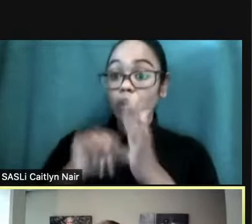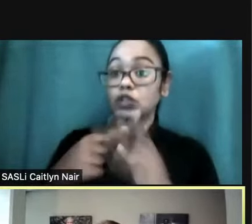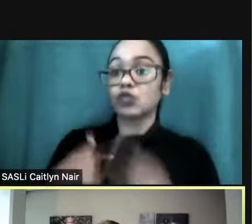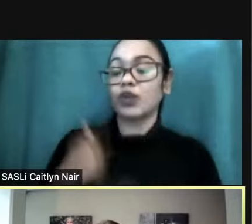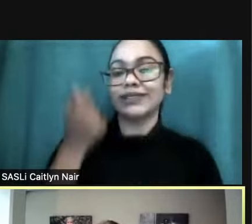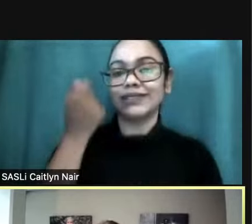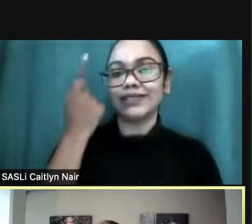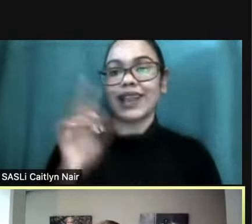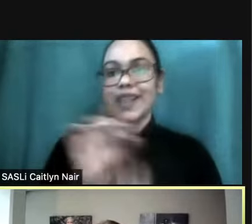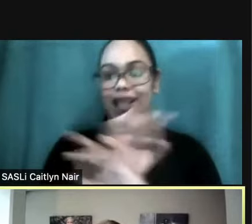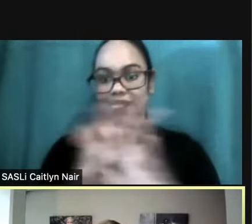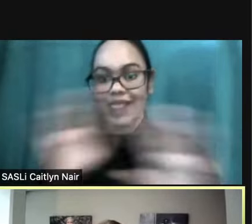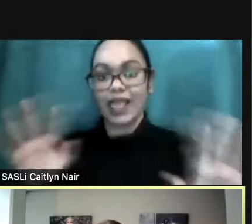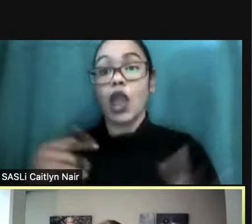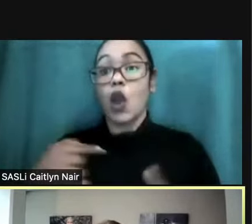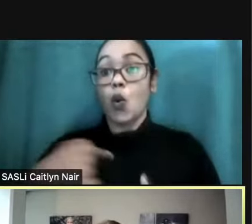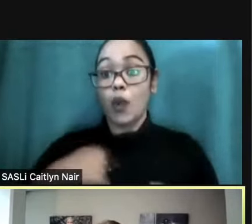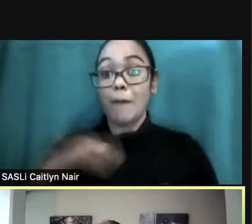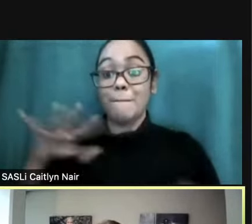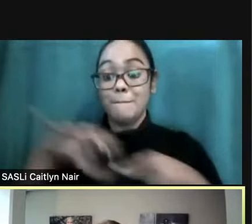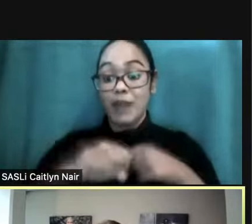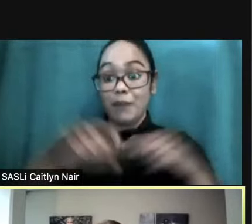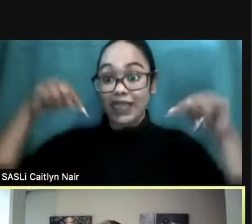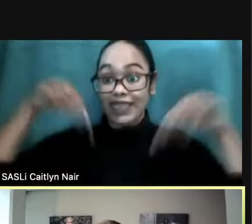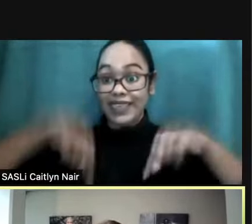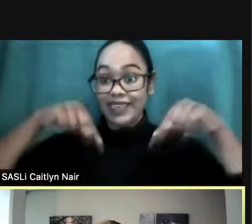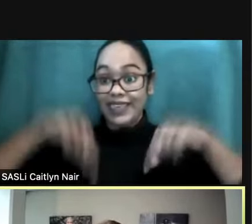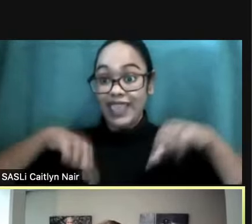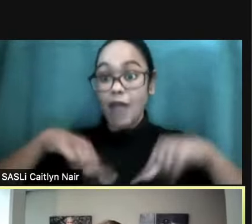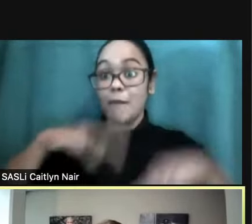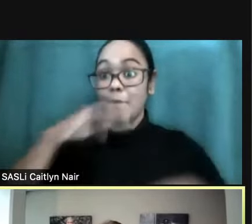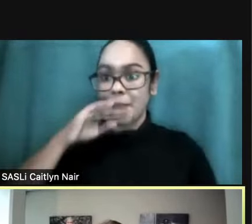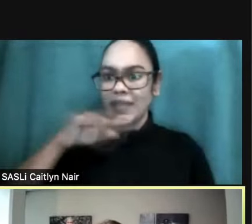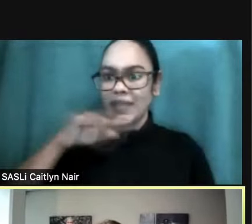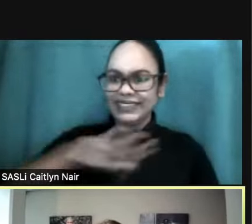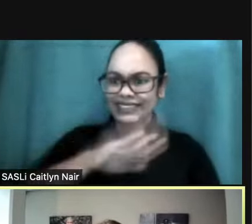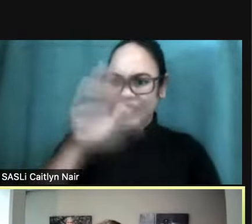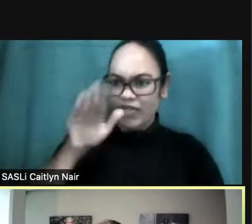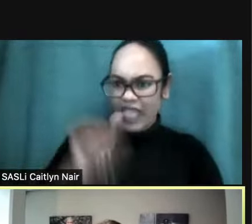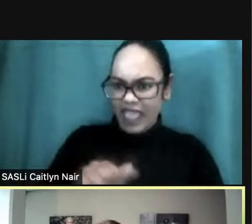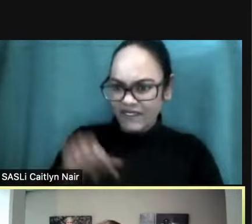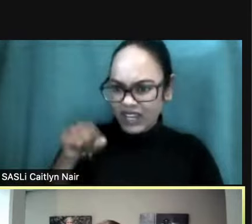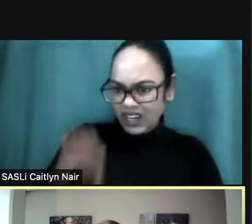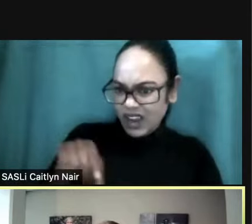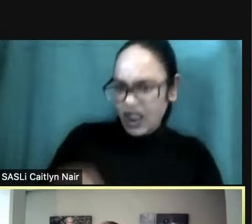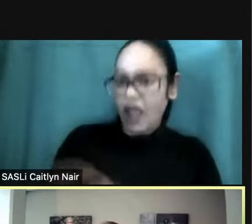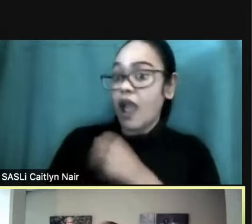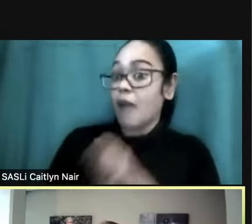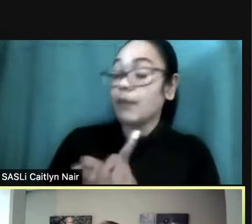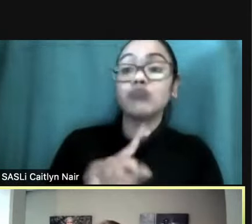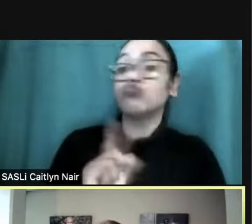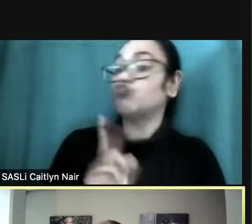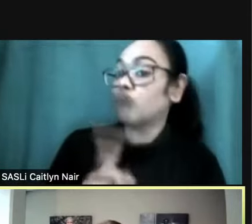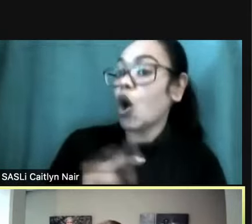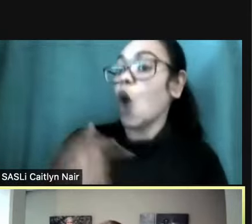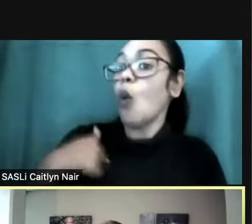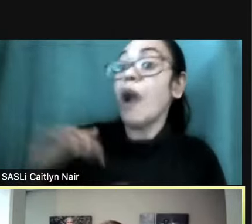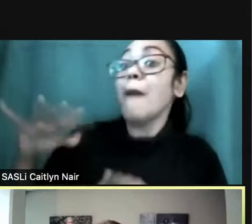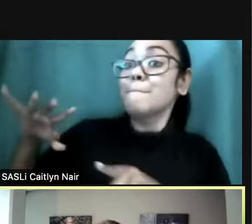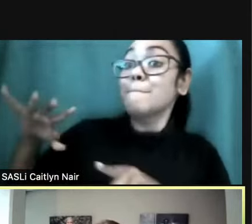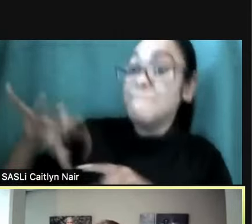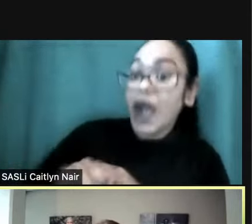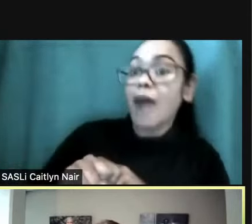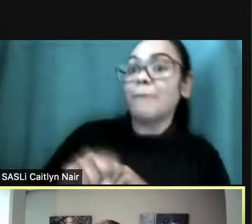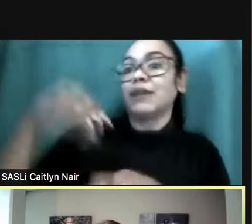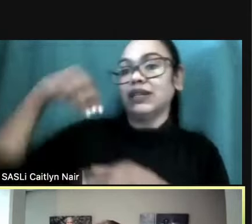very quick doesn't mean that this variant is from South Africa. Yeah, was just detected in South Africa, and we shouldn't use